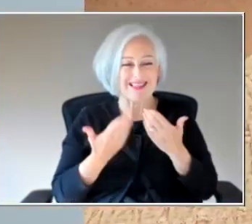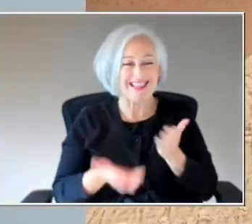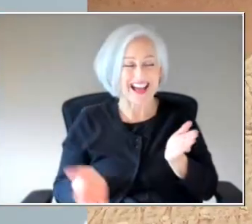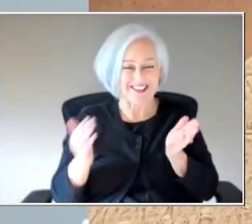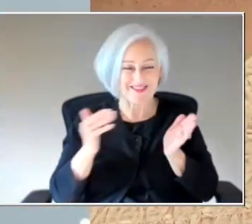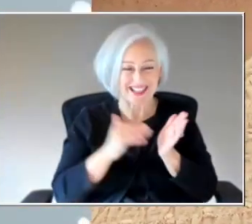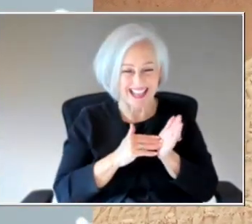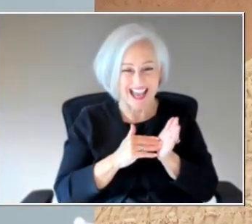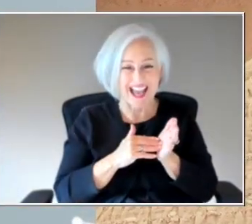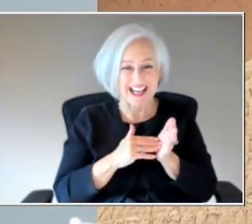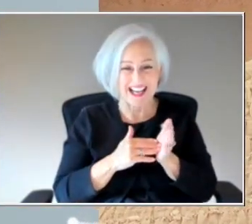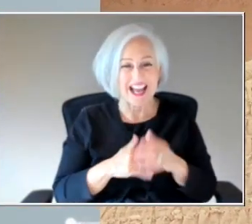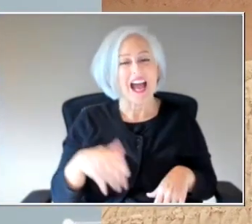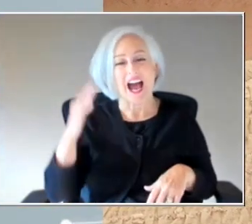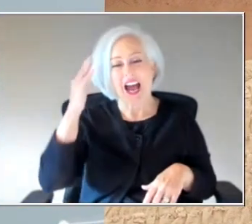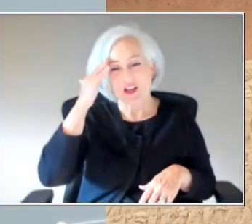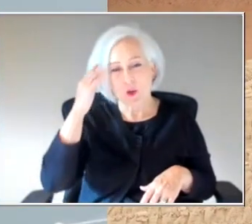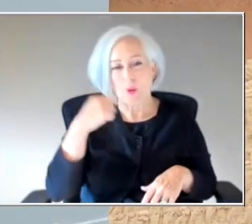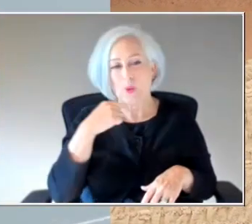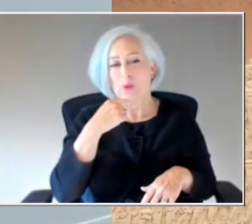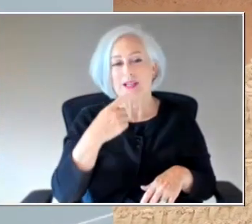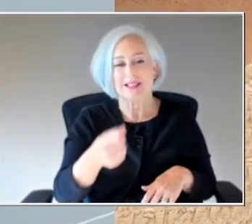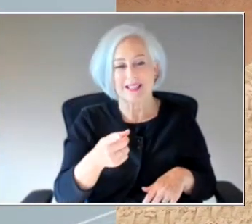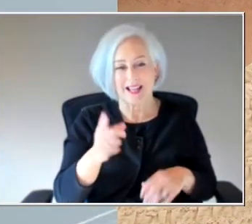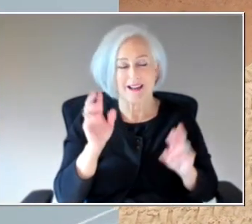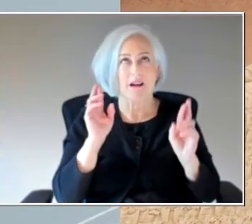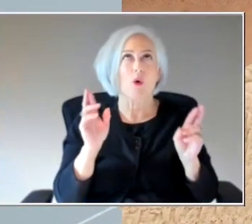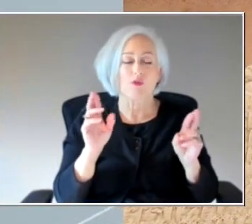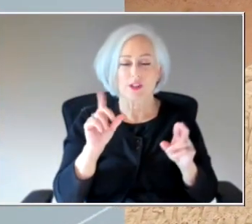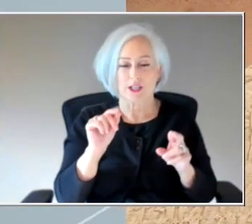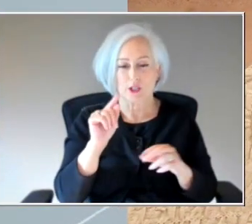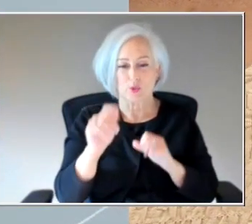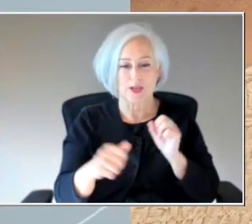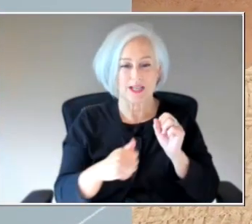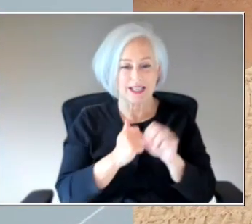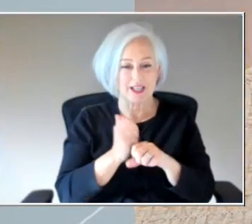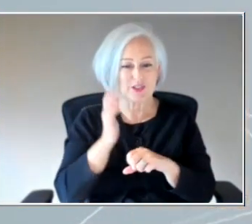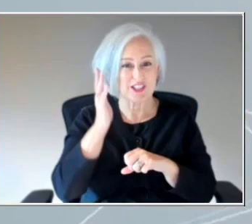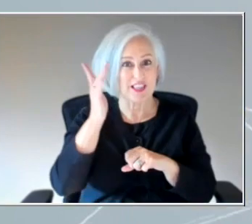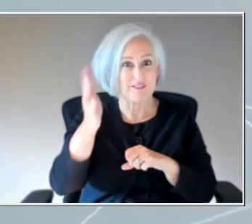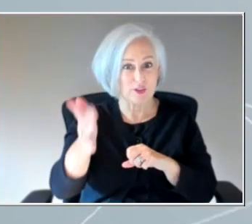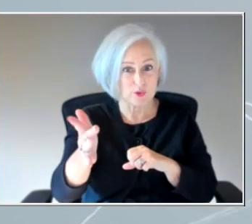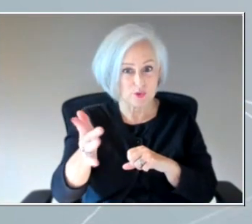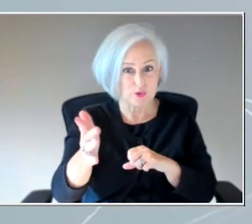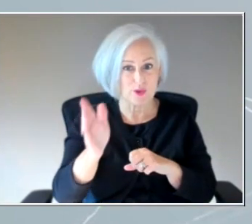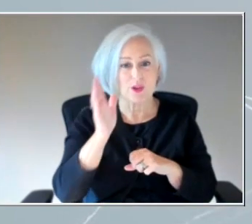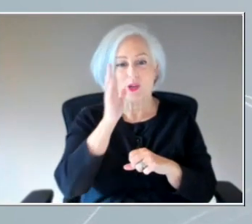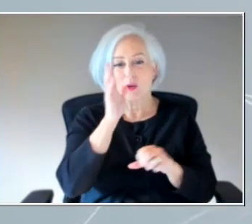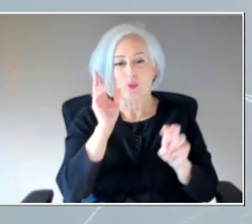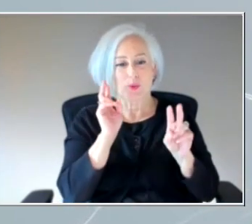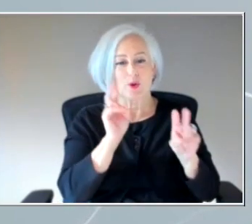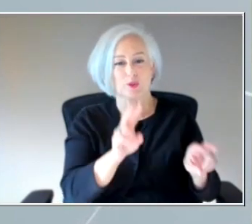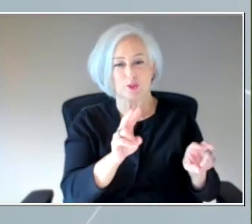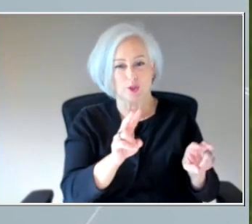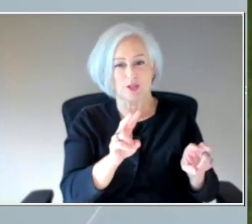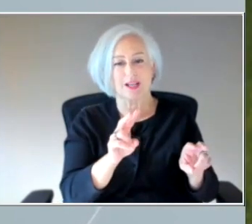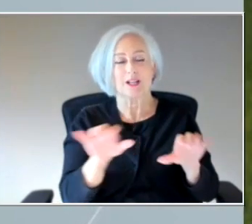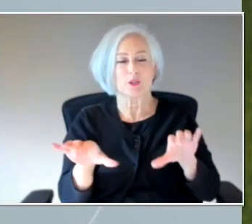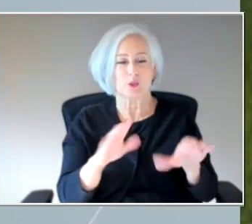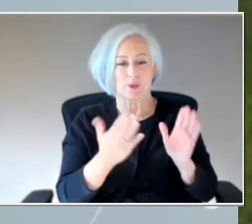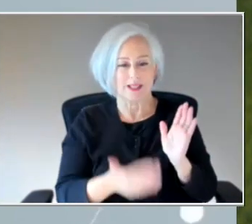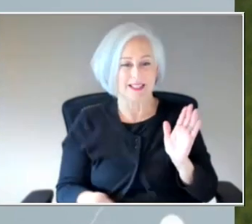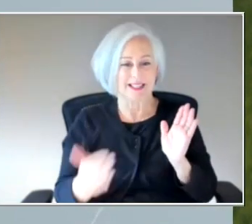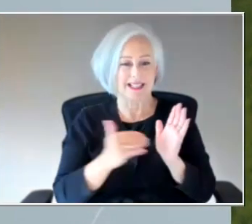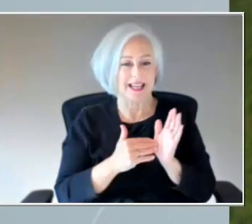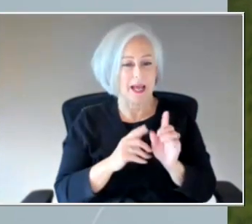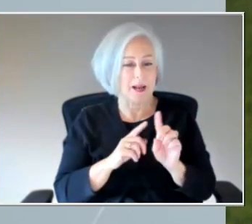part. I know like you said, we're, hopefully 20 years down the road, we're going to be, looking at having to do this all over again. But,